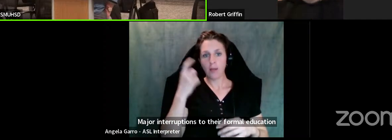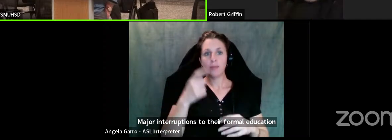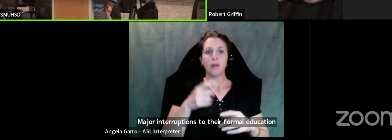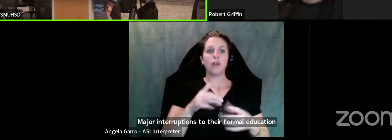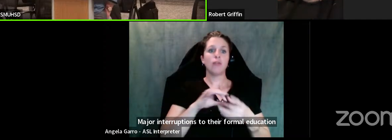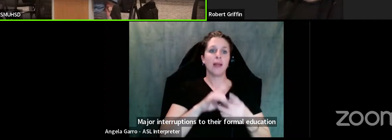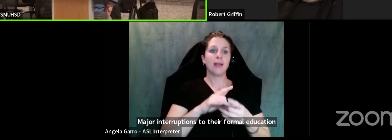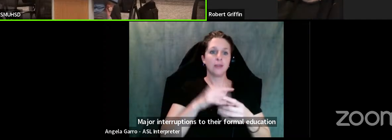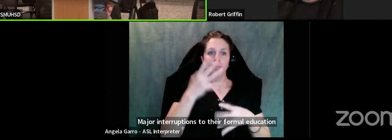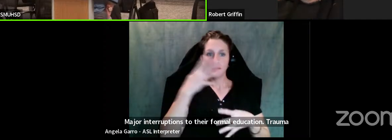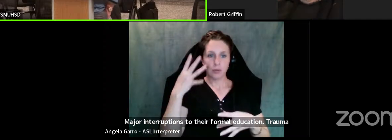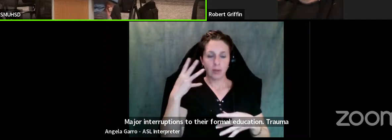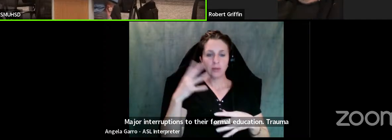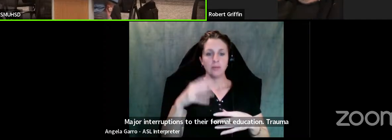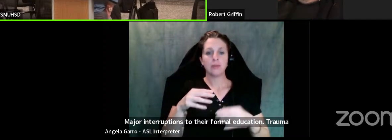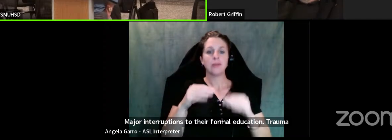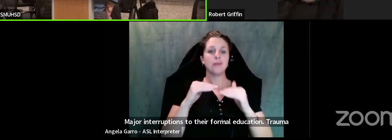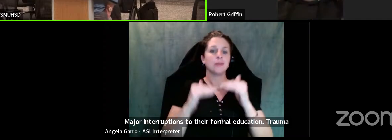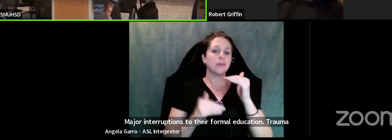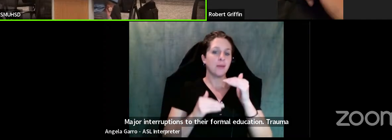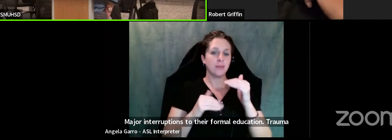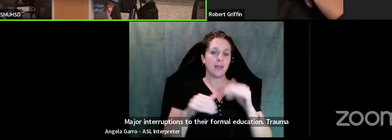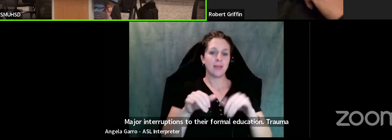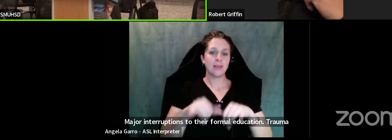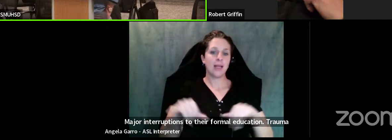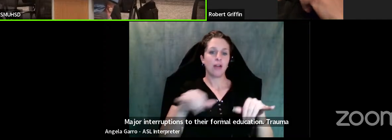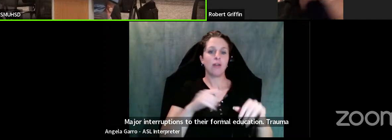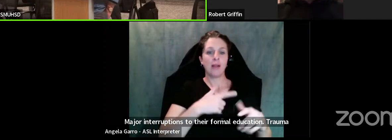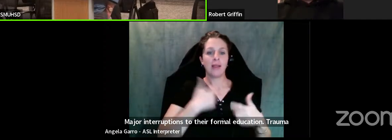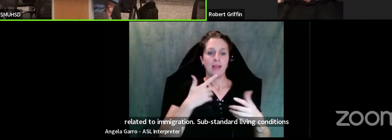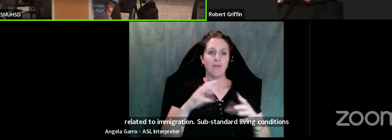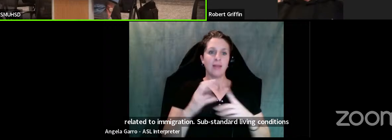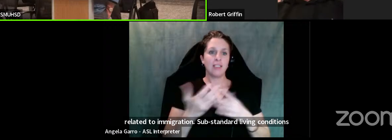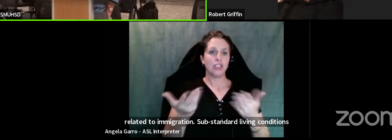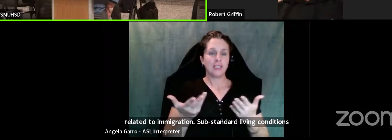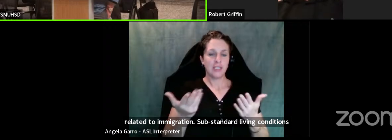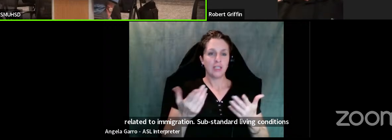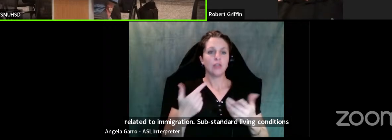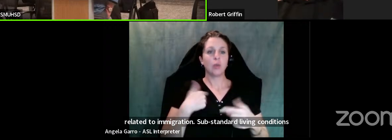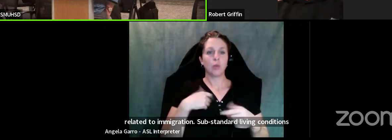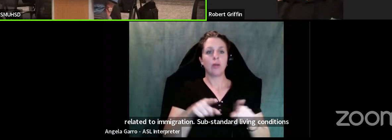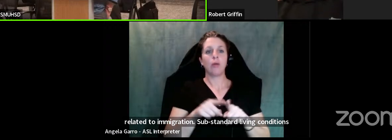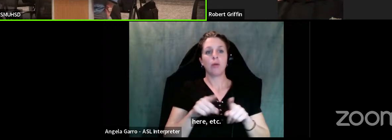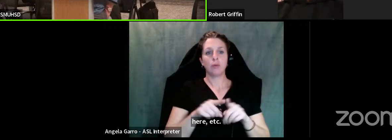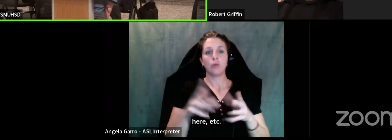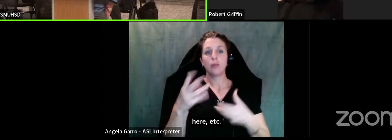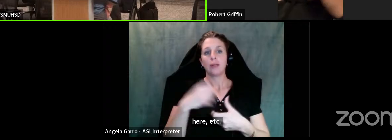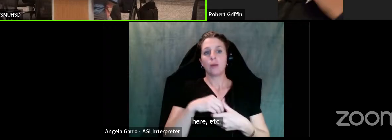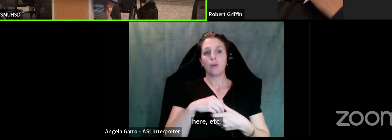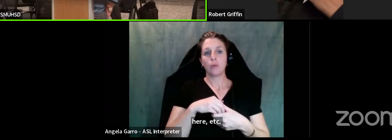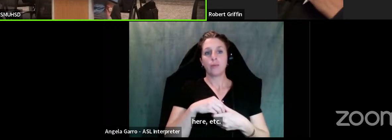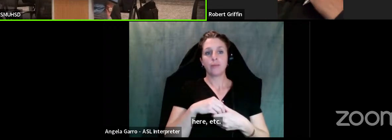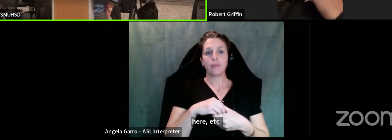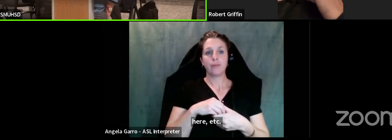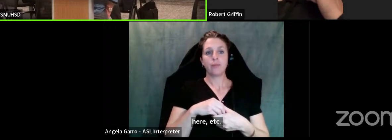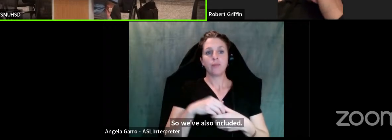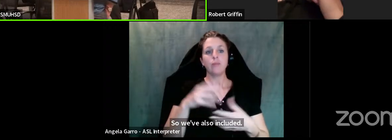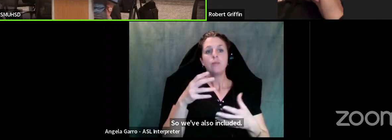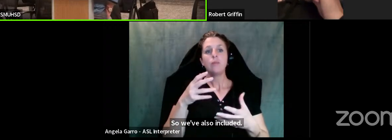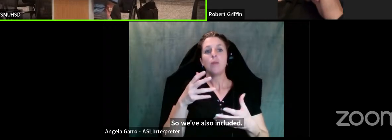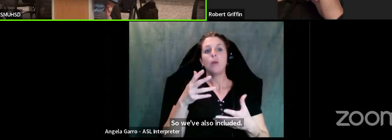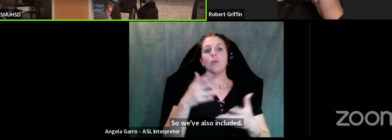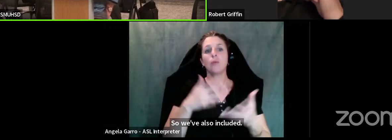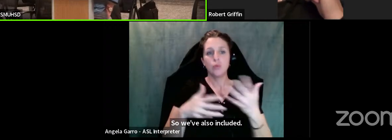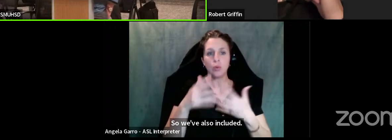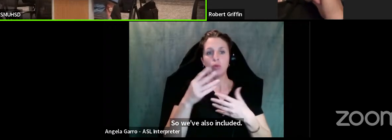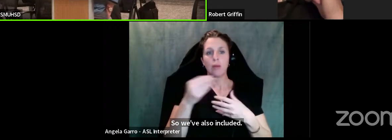immigration, substandard living conditions here, et cetera. So we've also included social